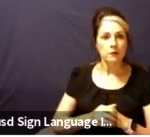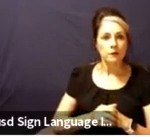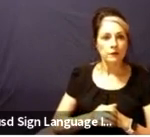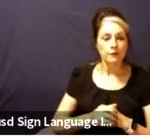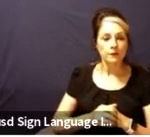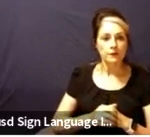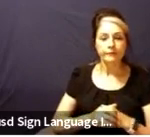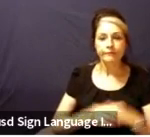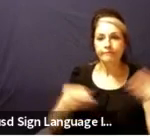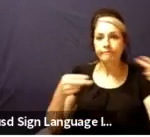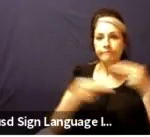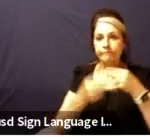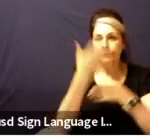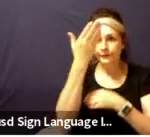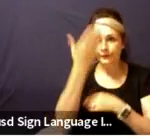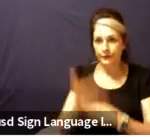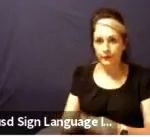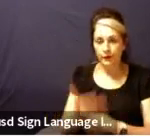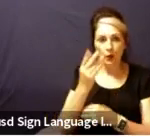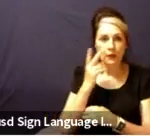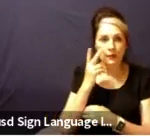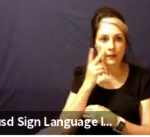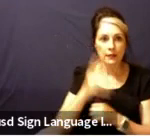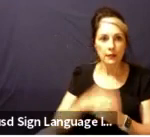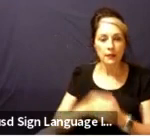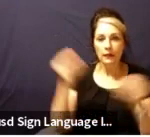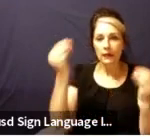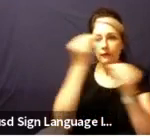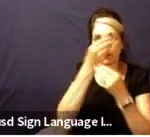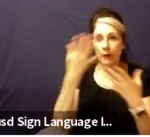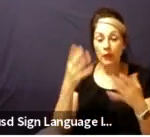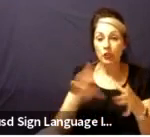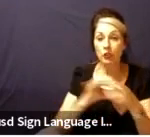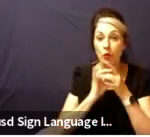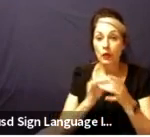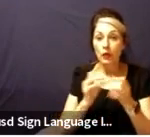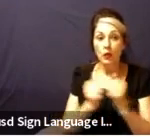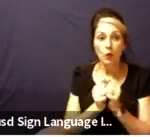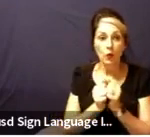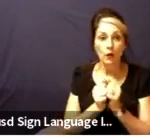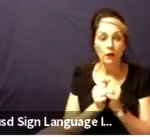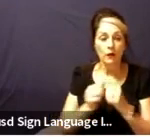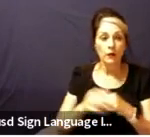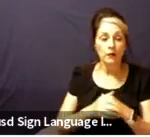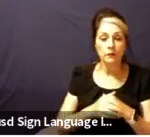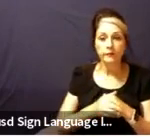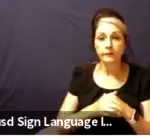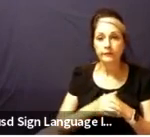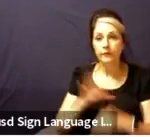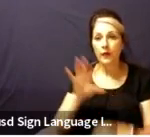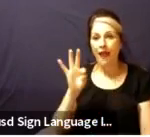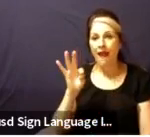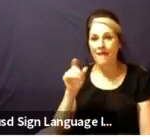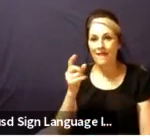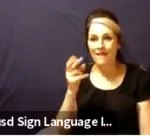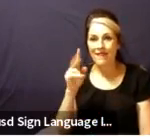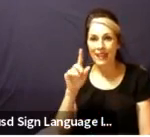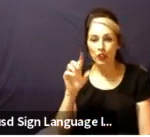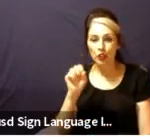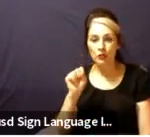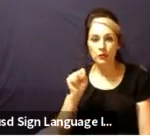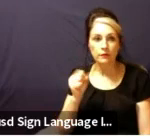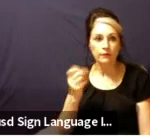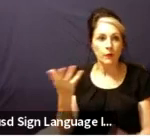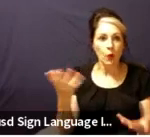On this slide here, as you can see here, we have some information in regards to features within the Aeries Parent Portal. For